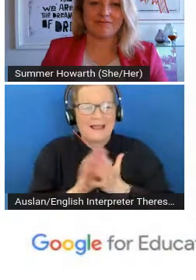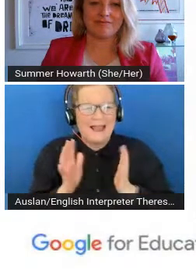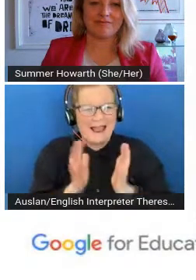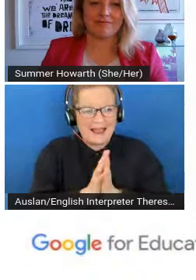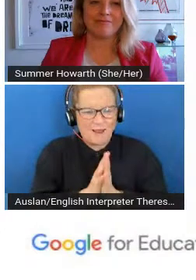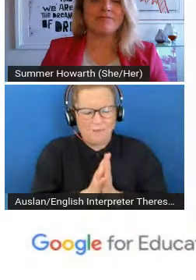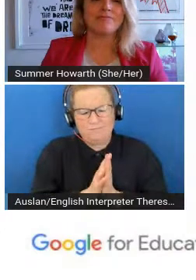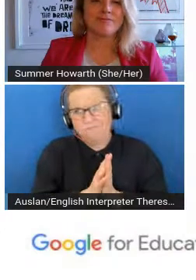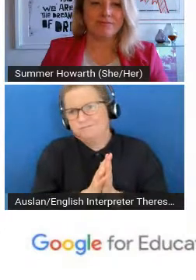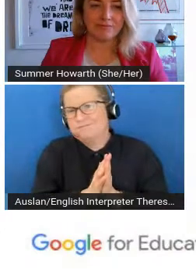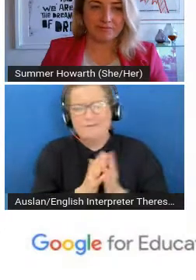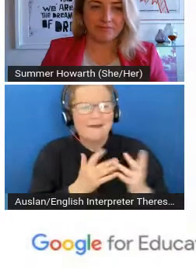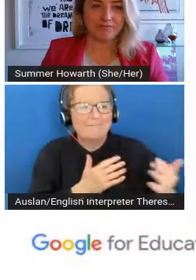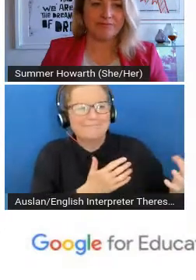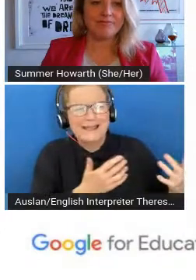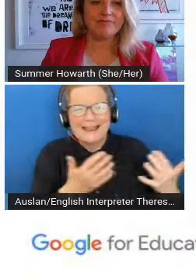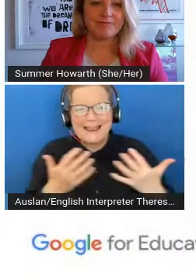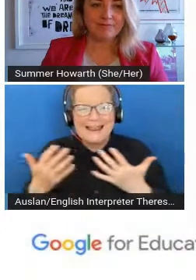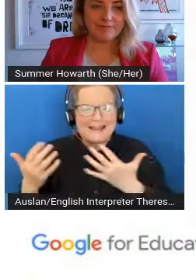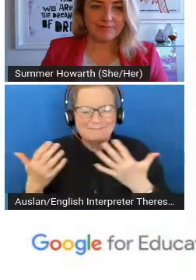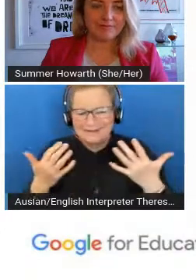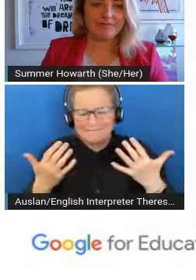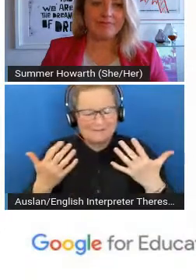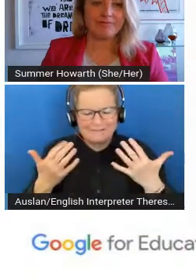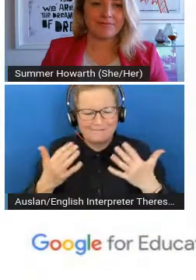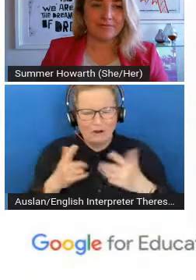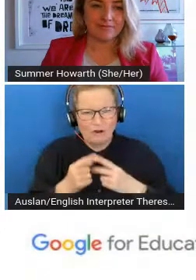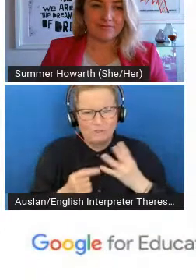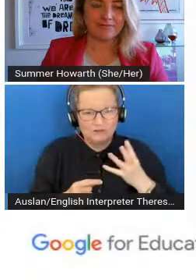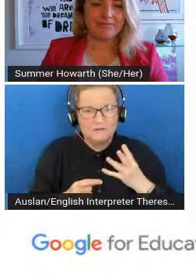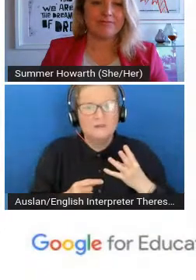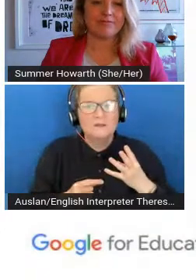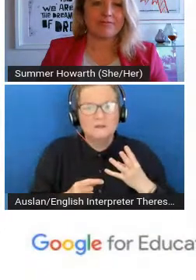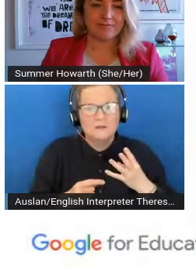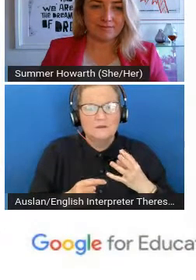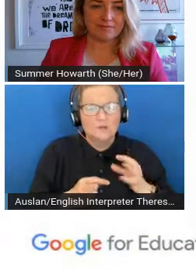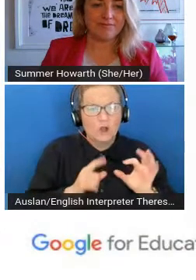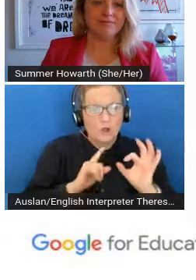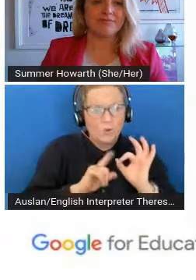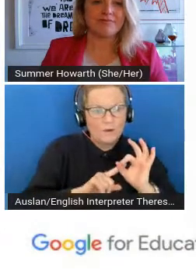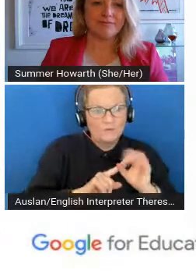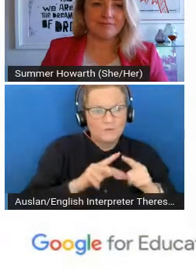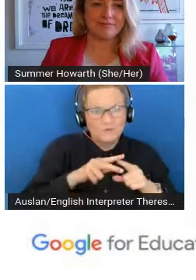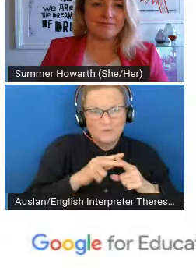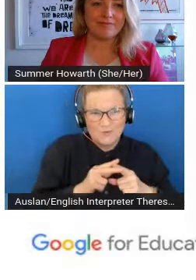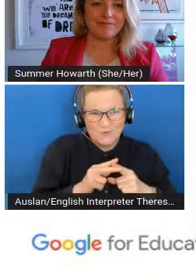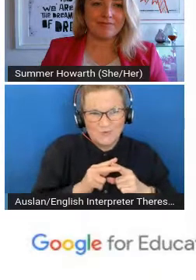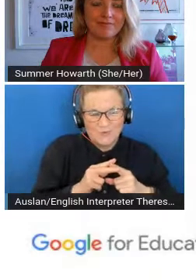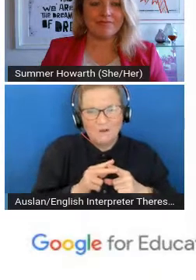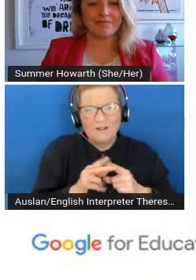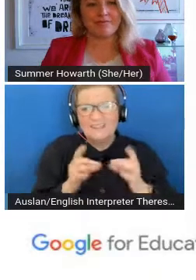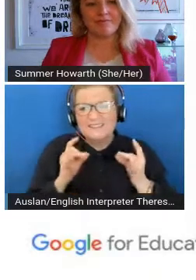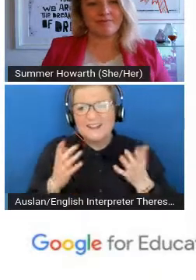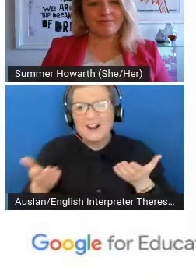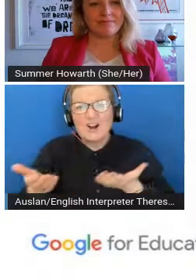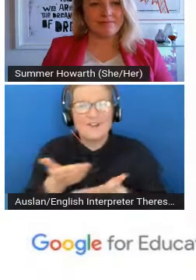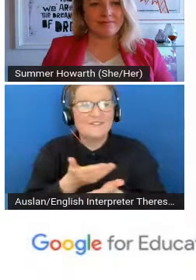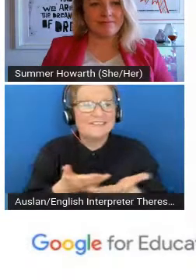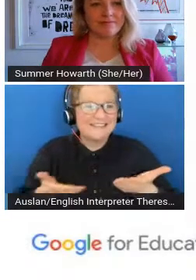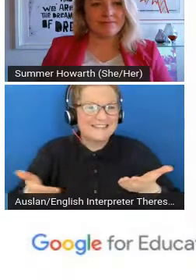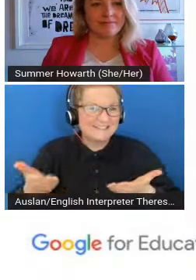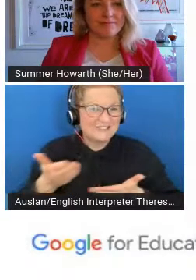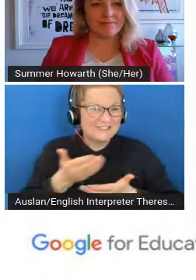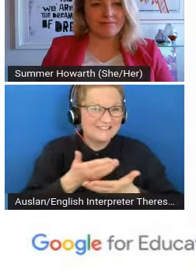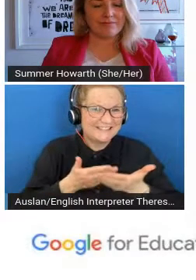question this within the classwork. We've got the question tool, but even just starting a conversation in a